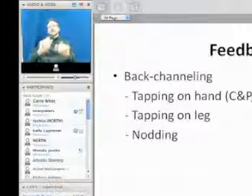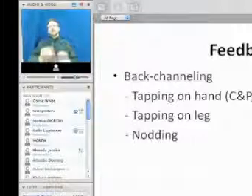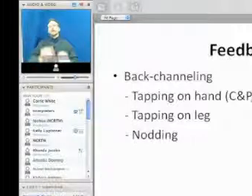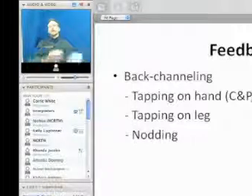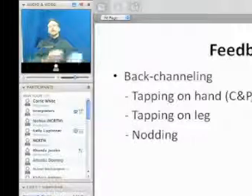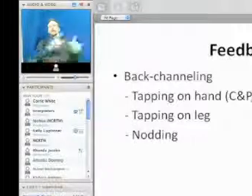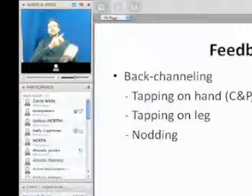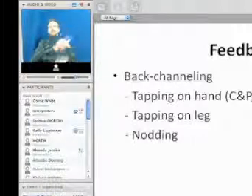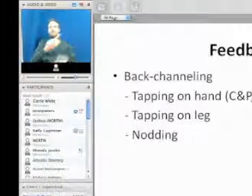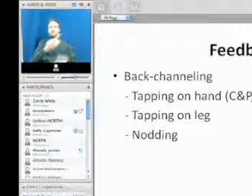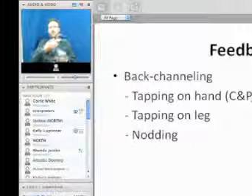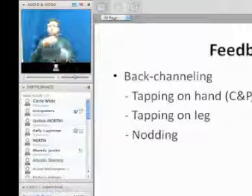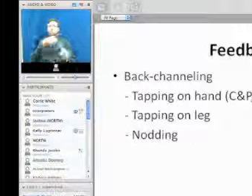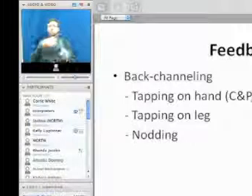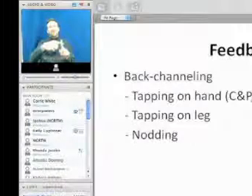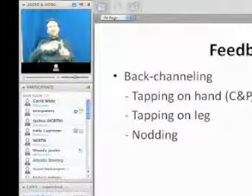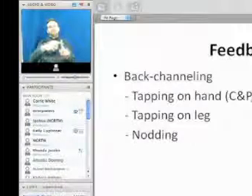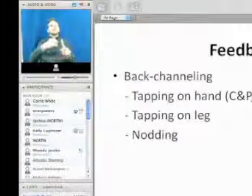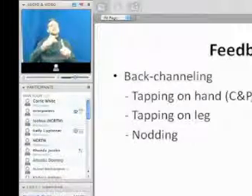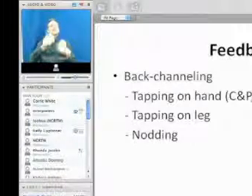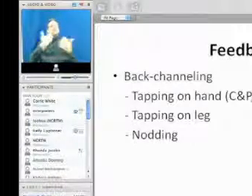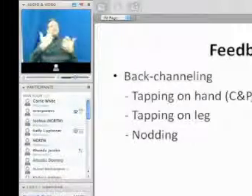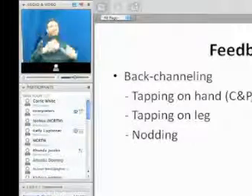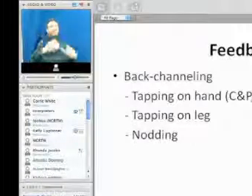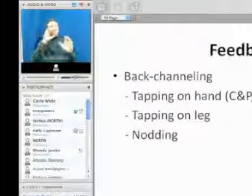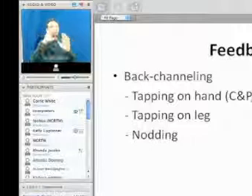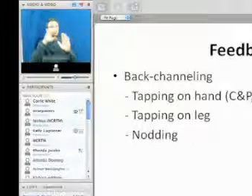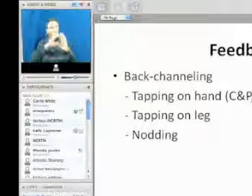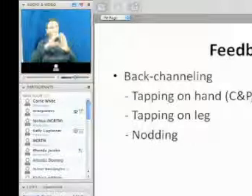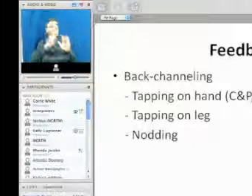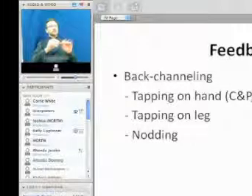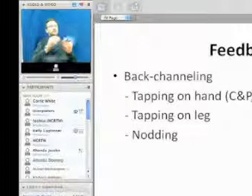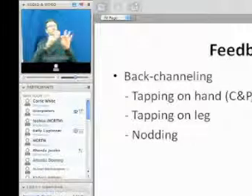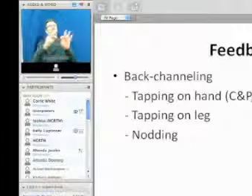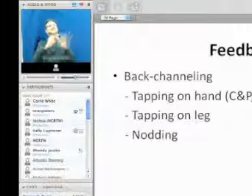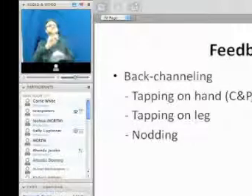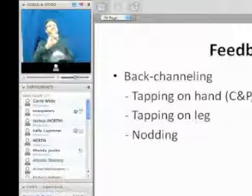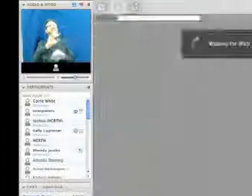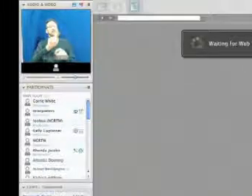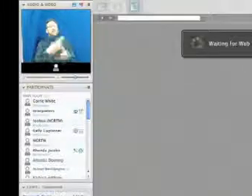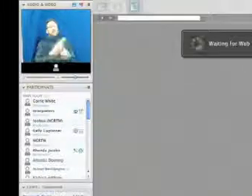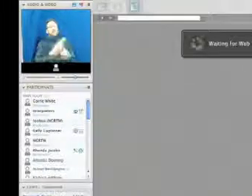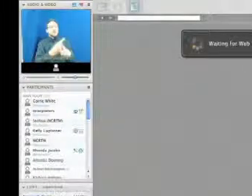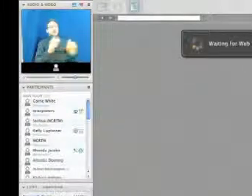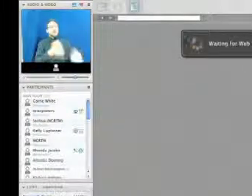text version of the PowerPoint too. Okay, so we'll go back and watch the same thing again.